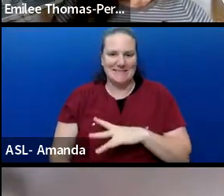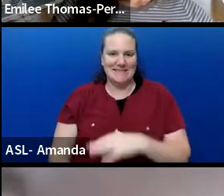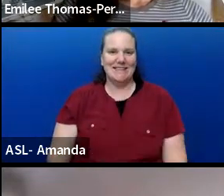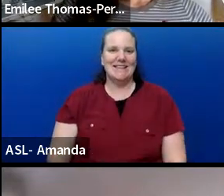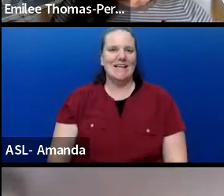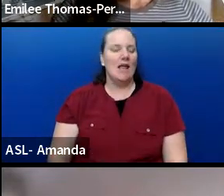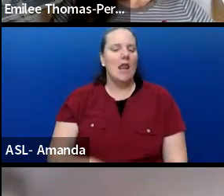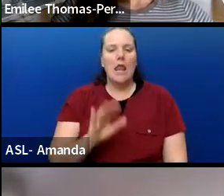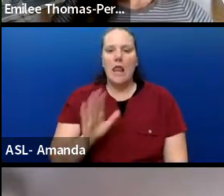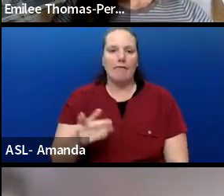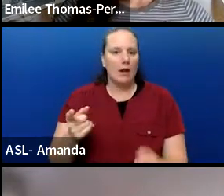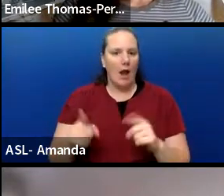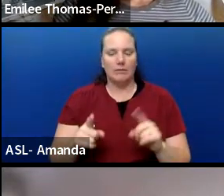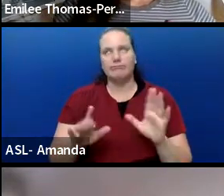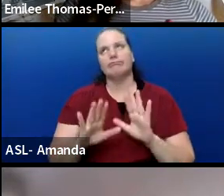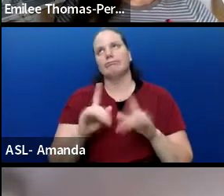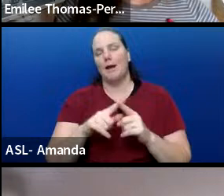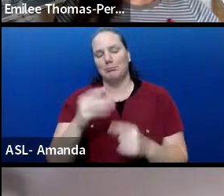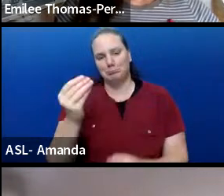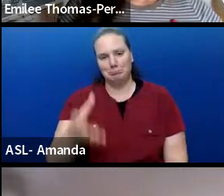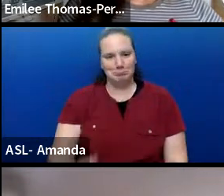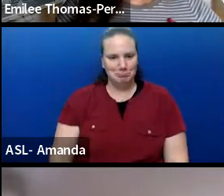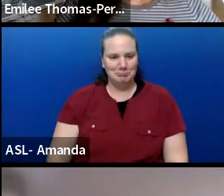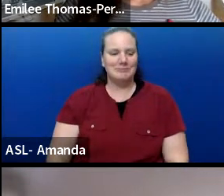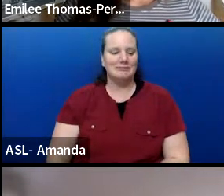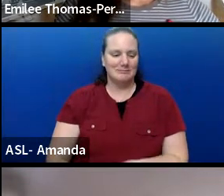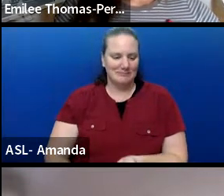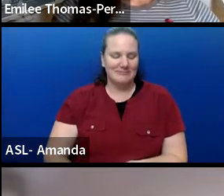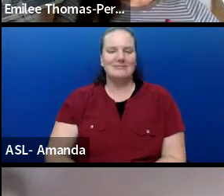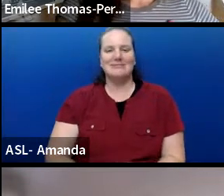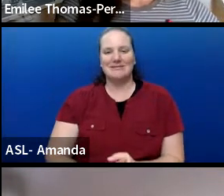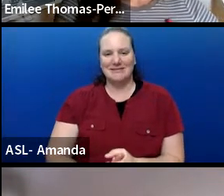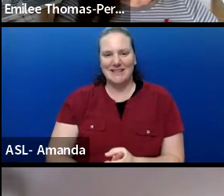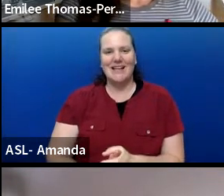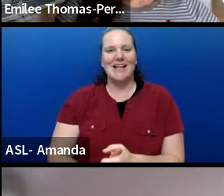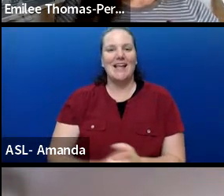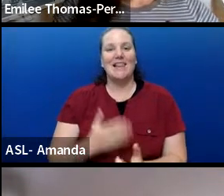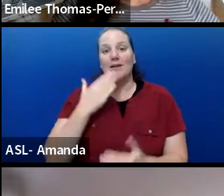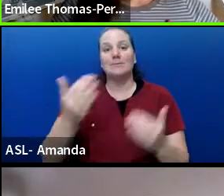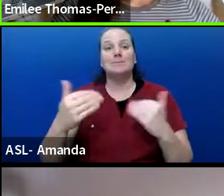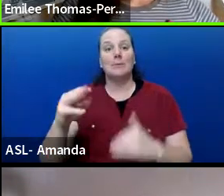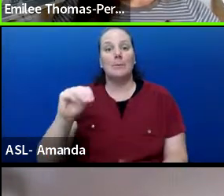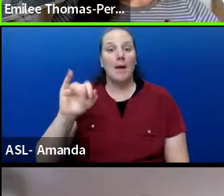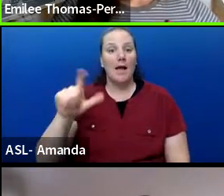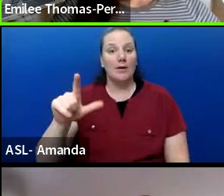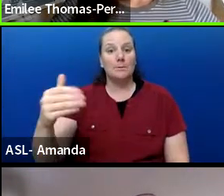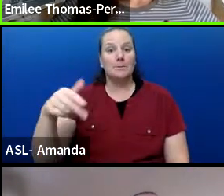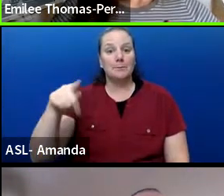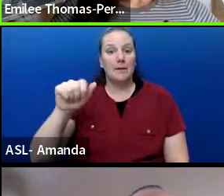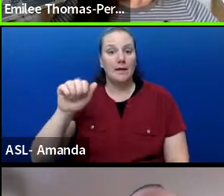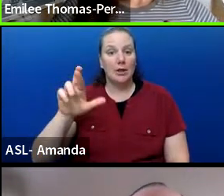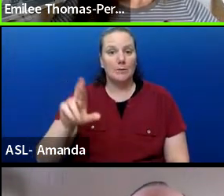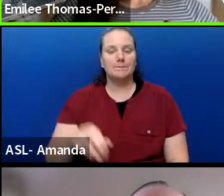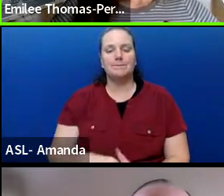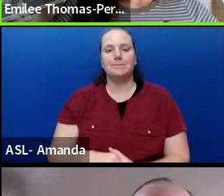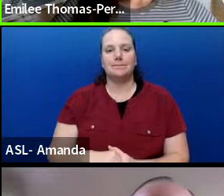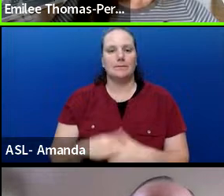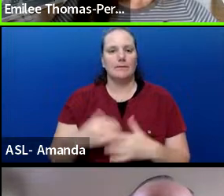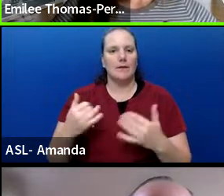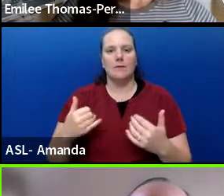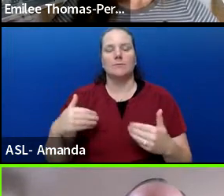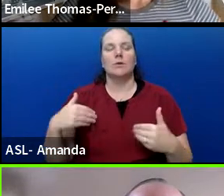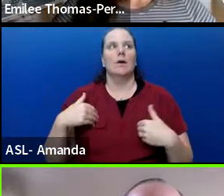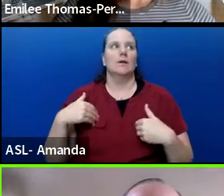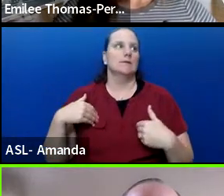never happened, but there you go. So thank you. Thank you. Let's go to Michael and then Peter. I'm still exhausted just